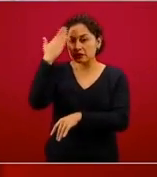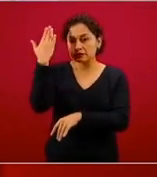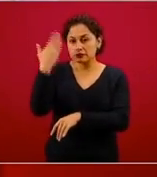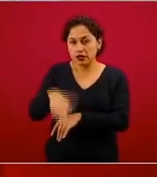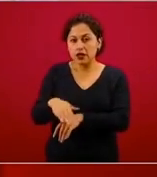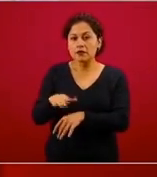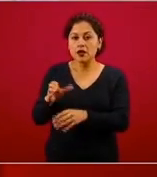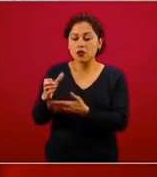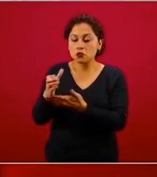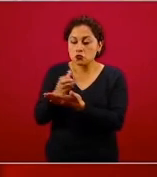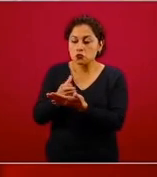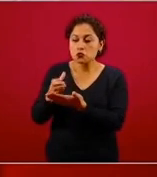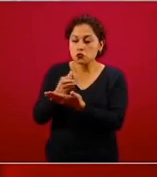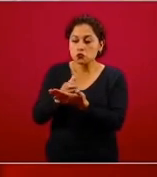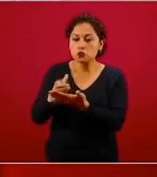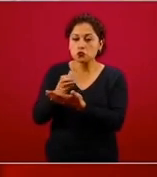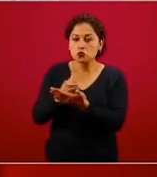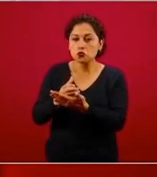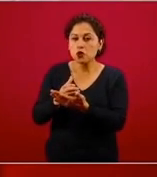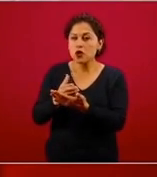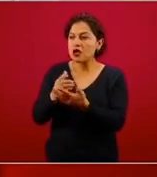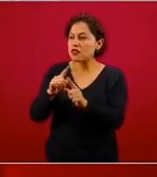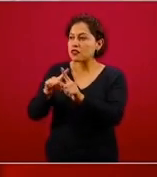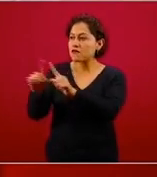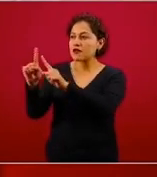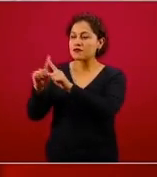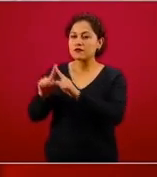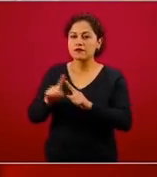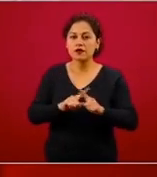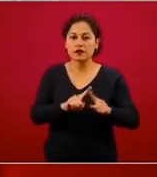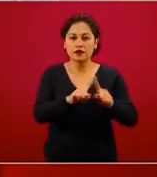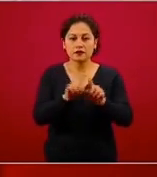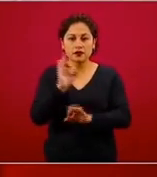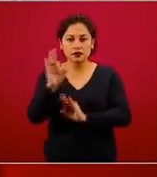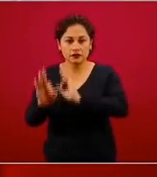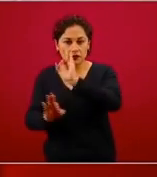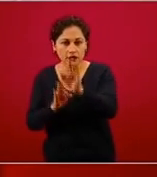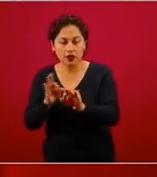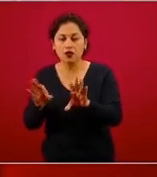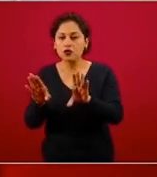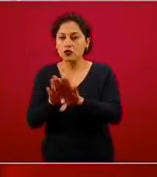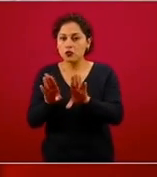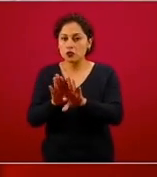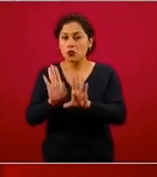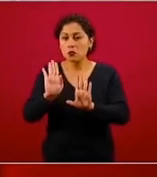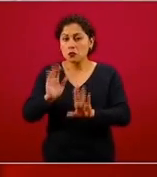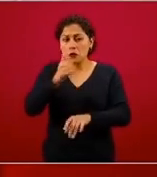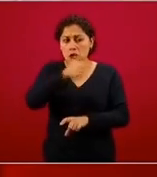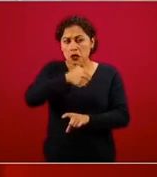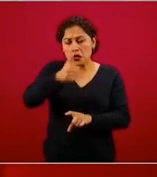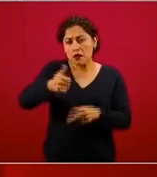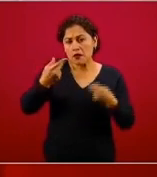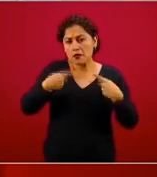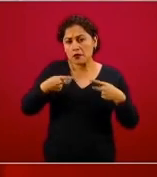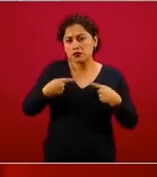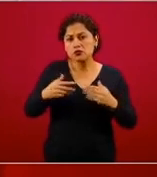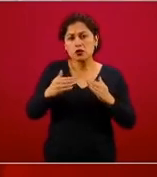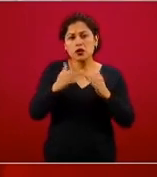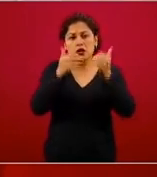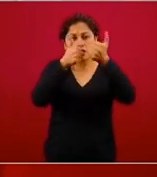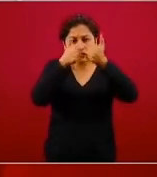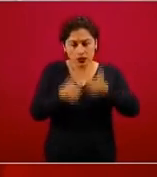since there pacientes con isn't a standard COVID-19, to treat cada uno de los patients with pacientes COVID se 19, atiende con algún each fármaco patient is dependiendo de